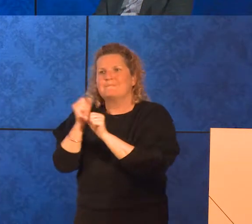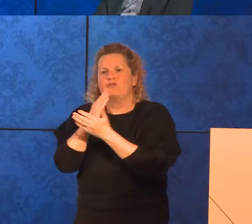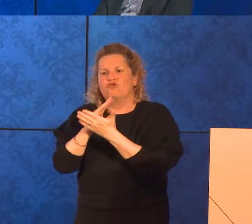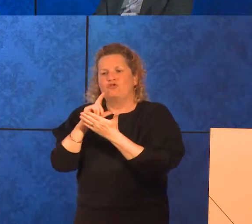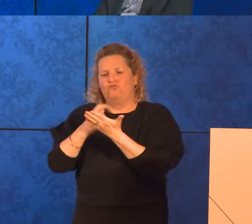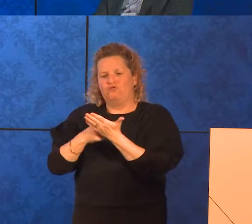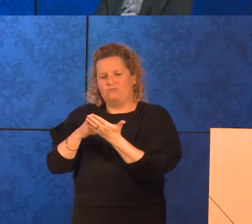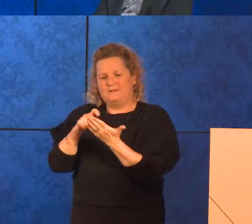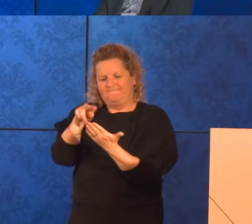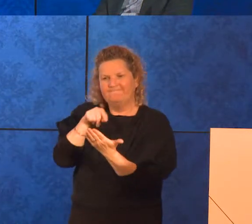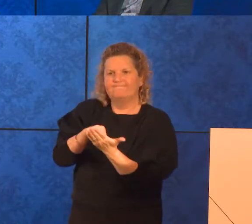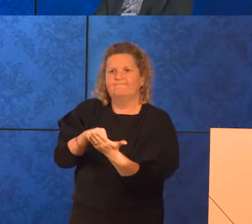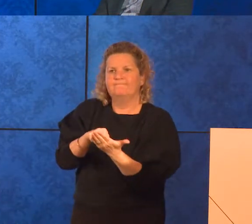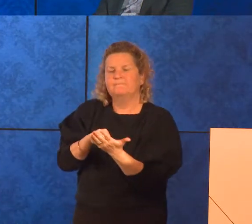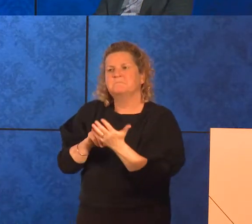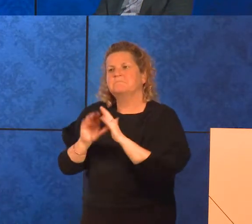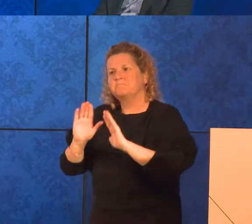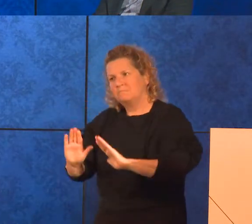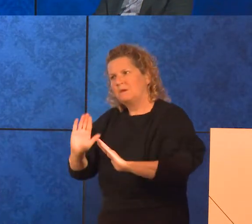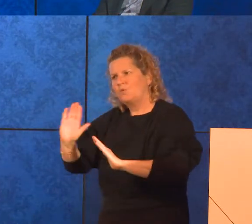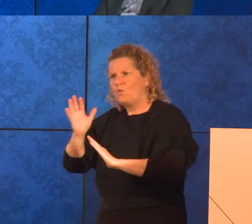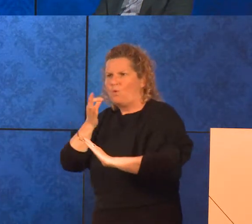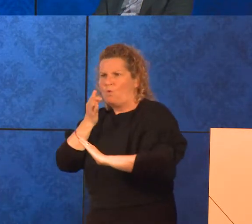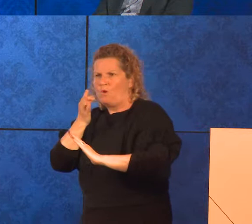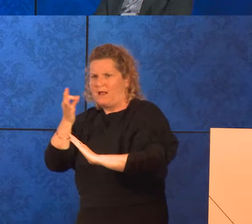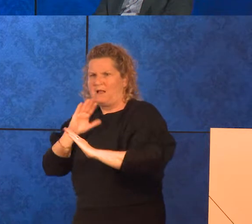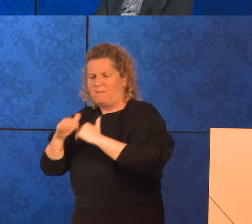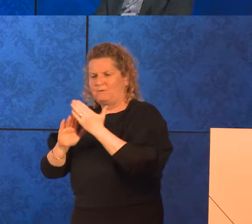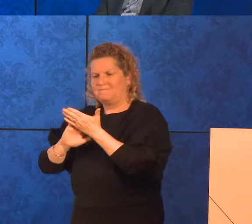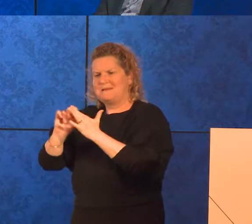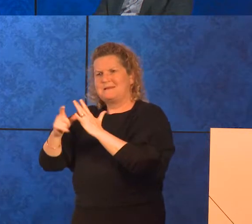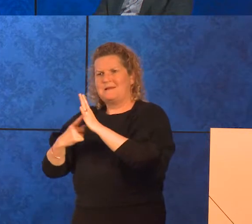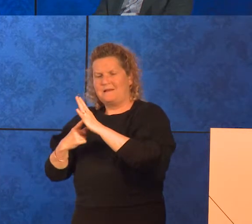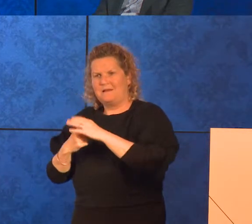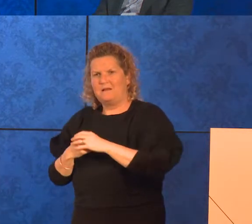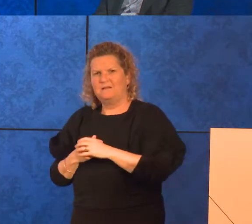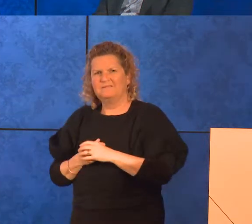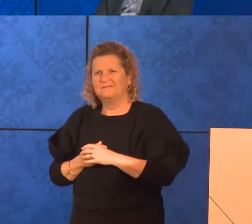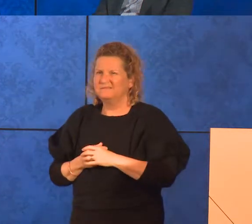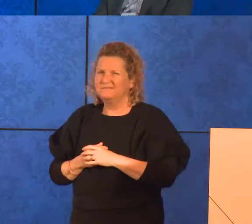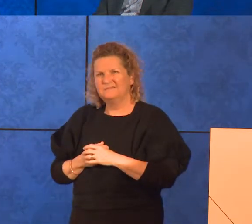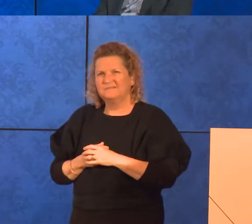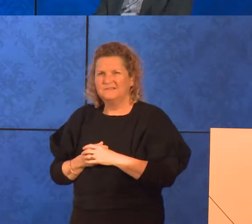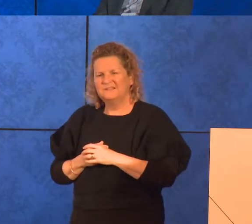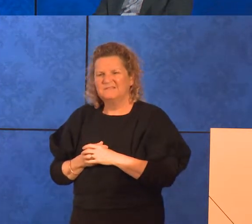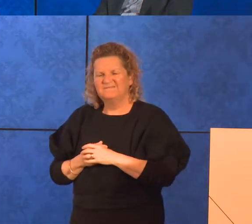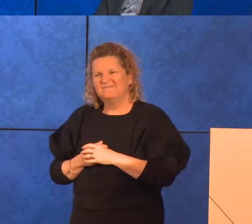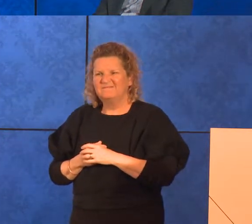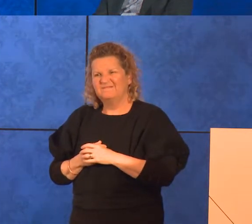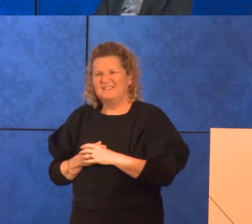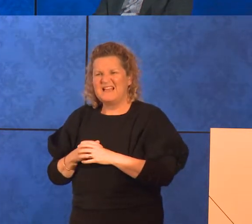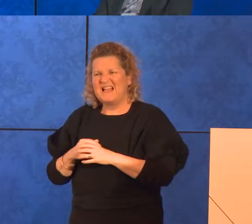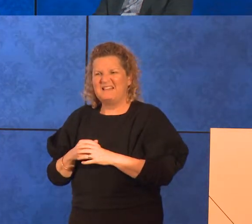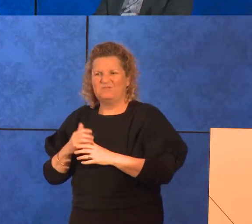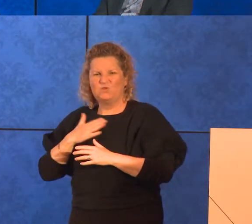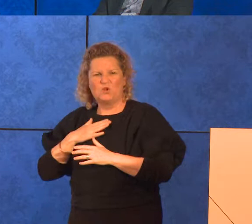Commission. Getting to your point about media, I mean, I hate to think that it's just a niche issue, because it is something